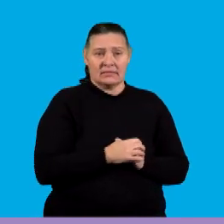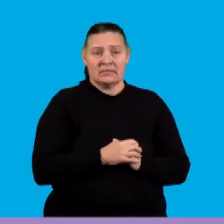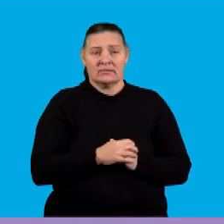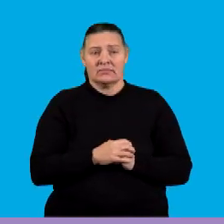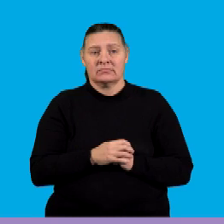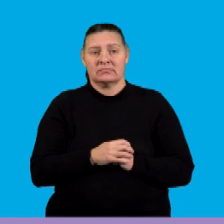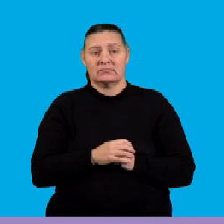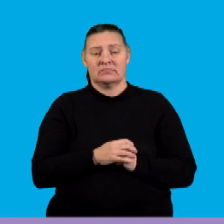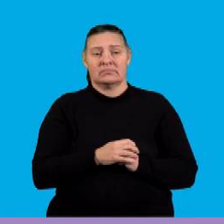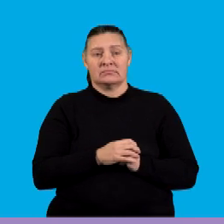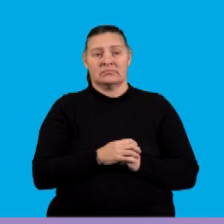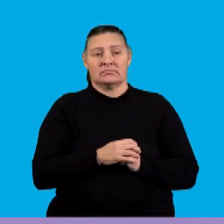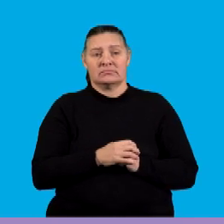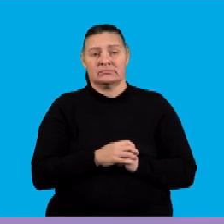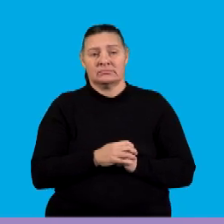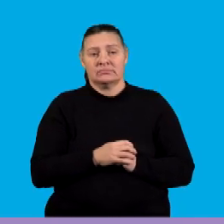x-intercept.